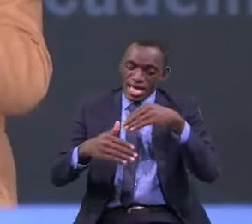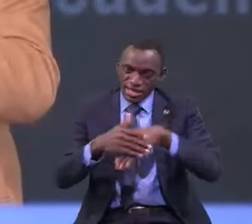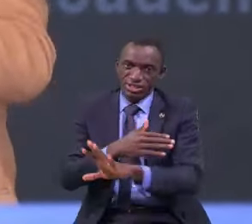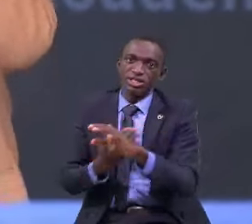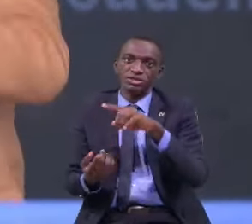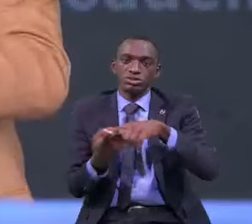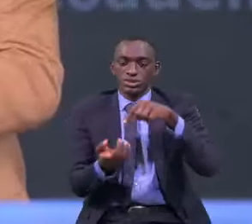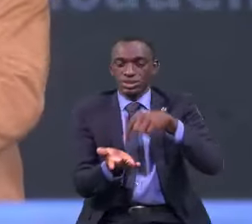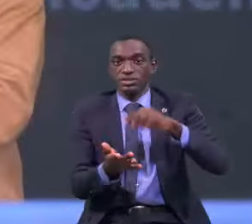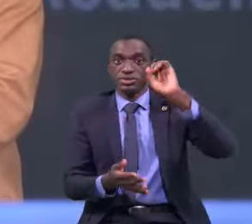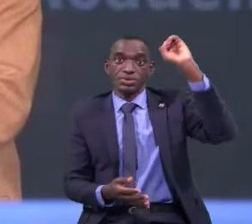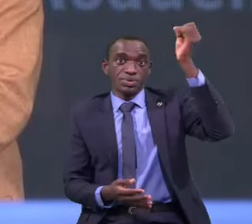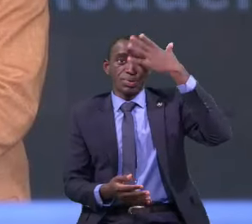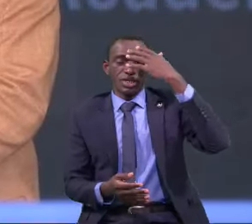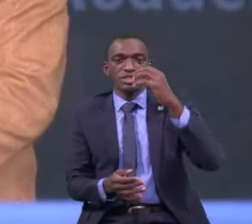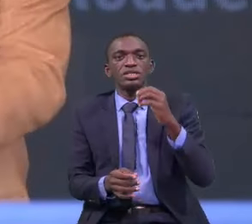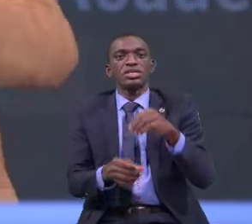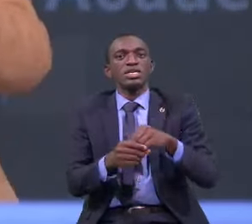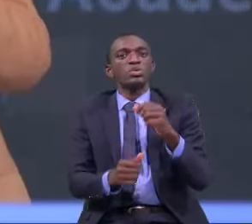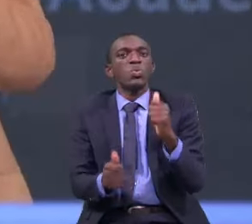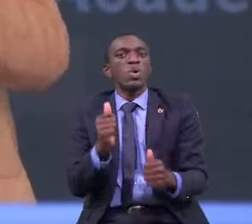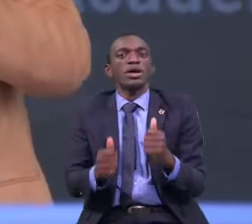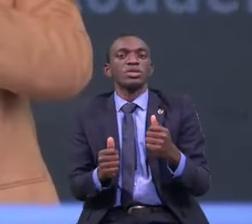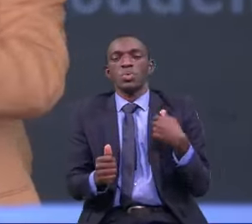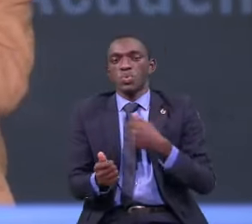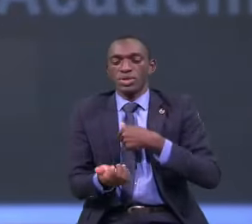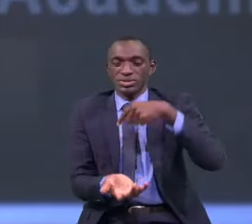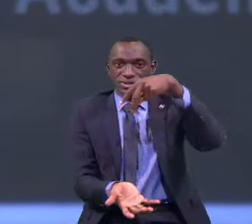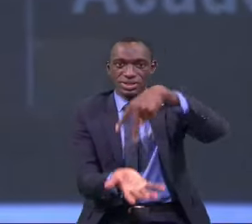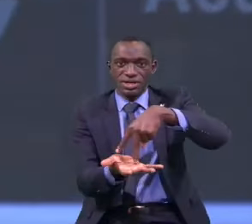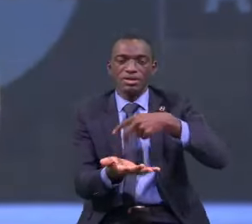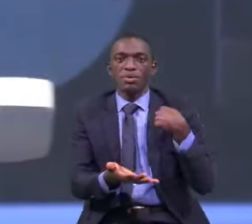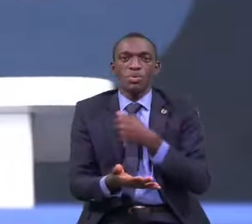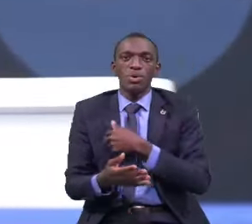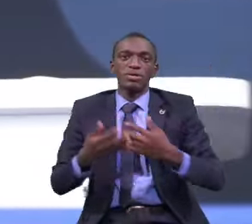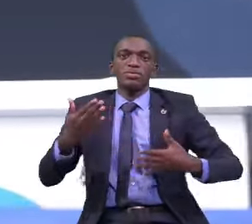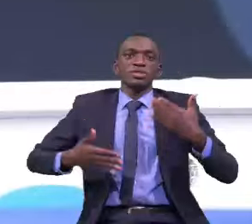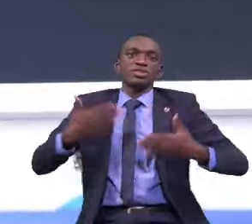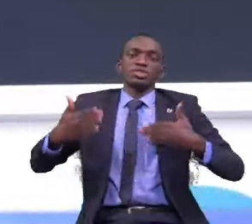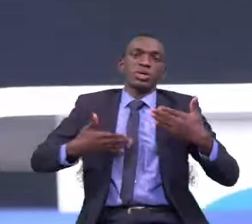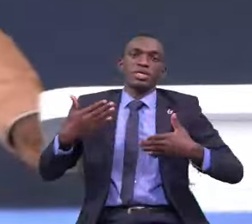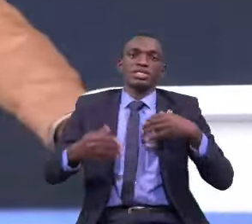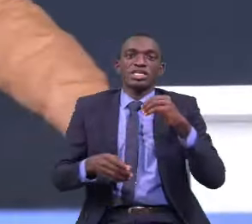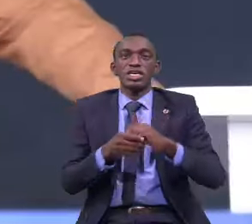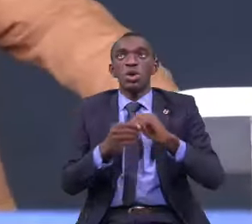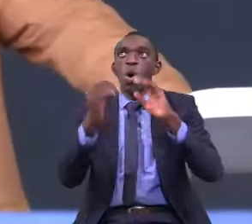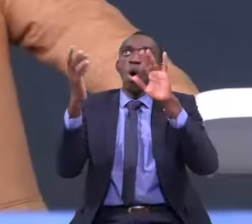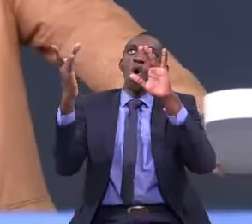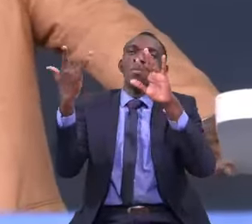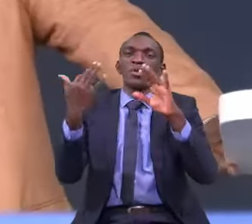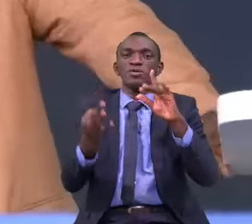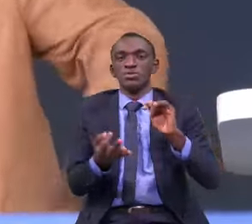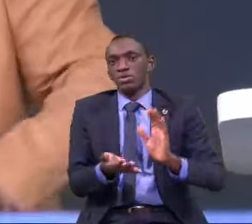wherein we stand and rejoice in hope of the glory of